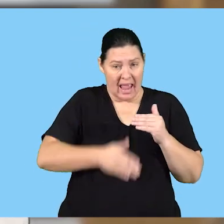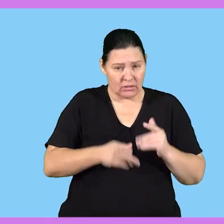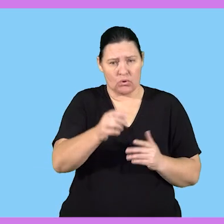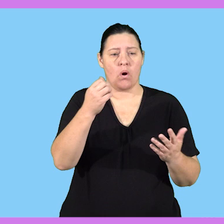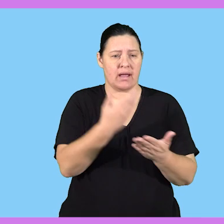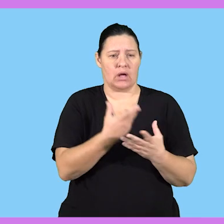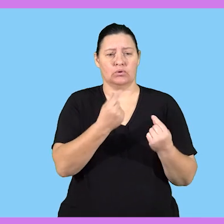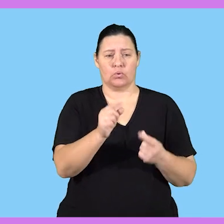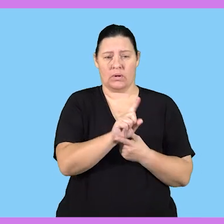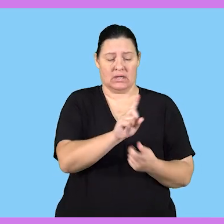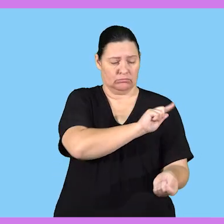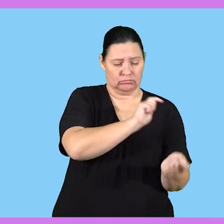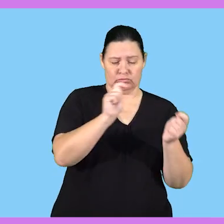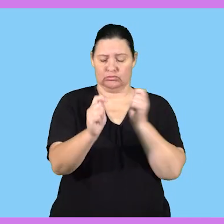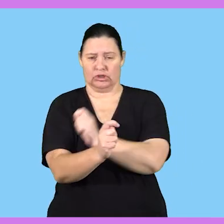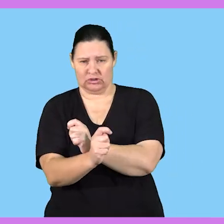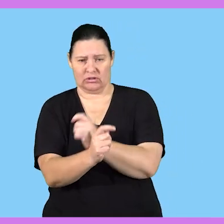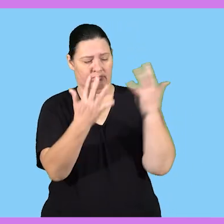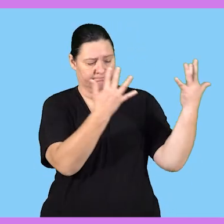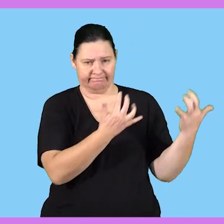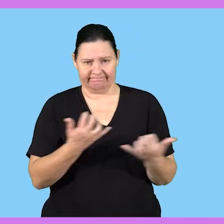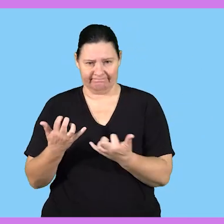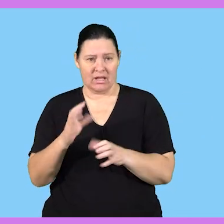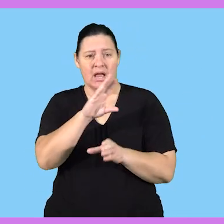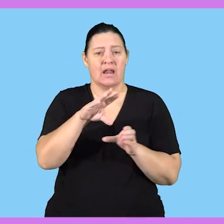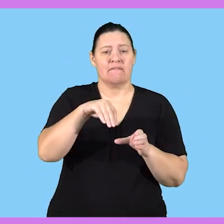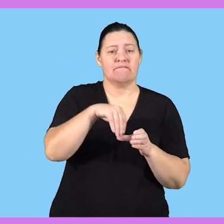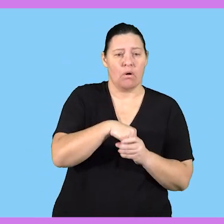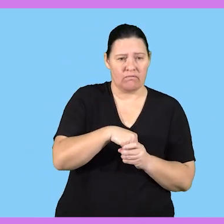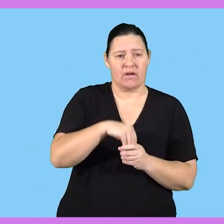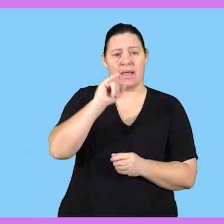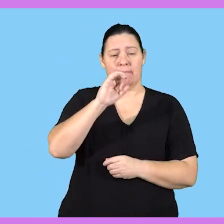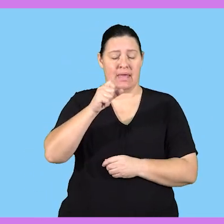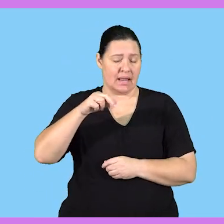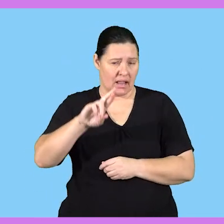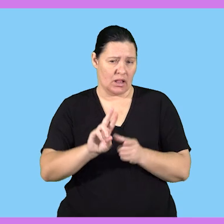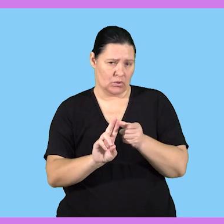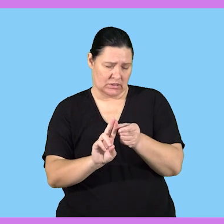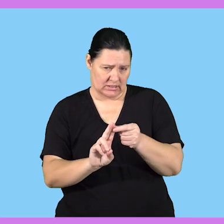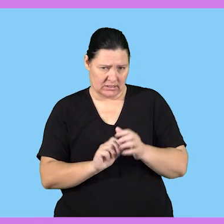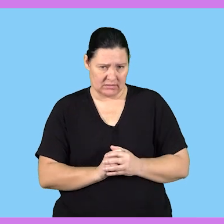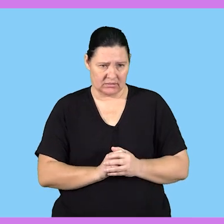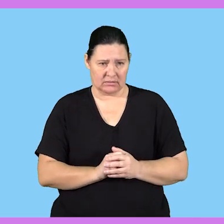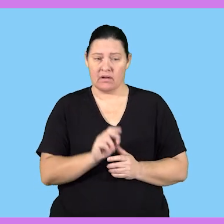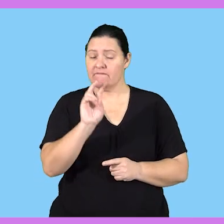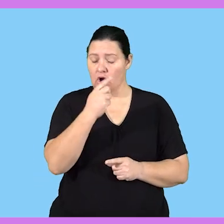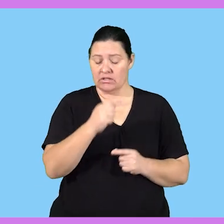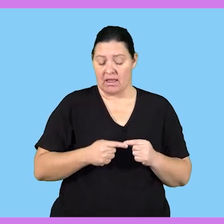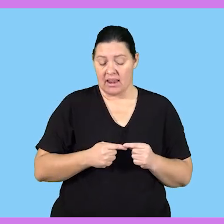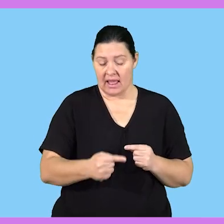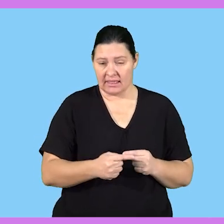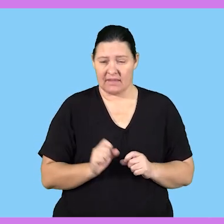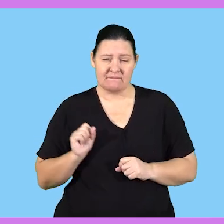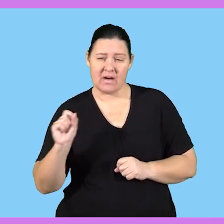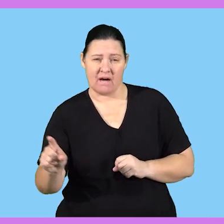be able to do conversions and calculations involving the imperial units of. First of all, we'll look at length and